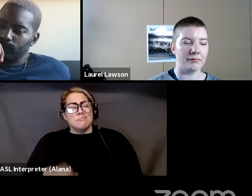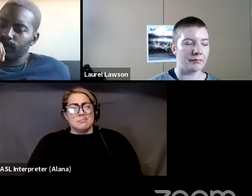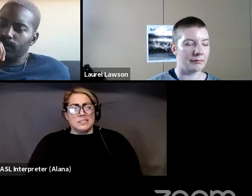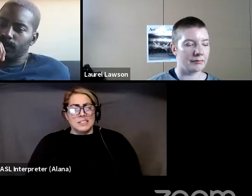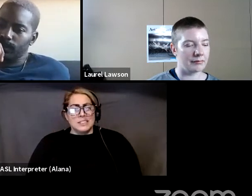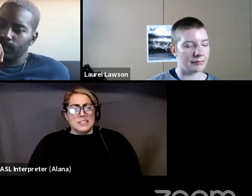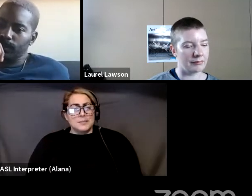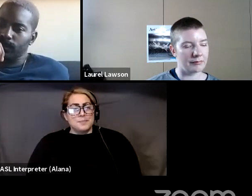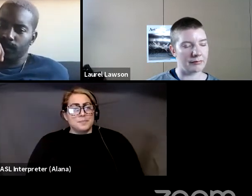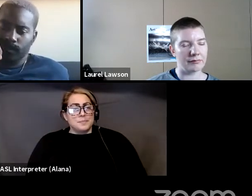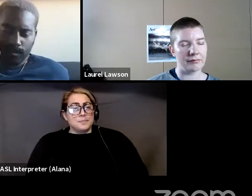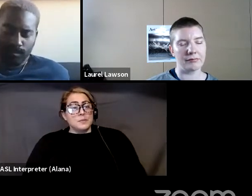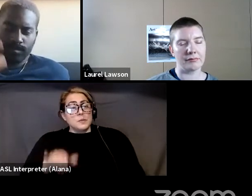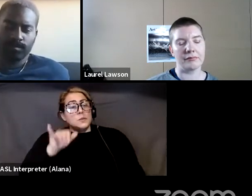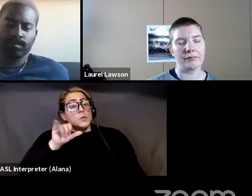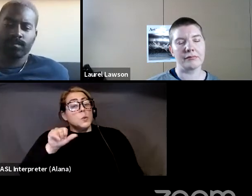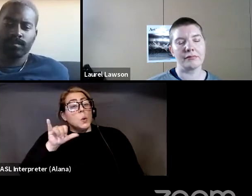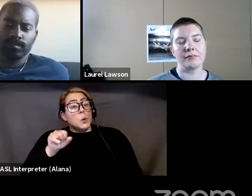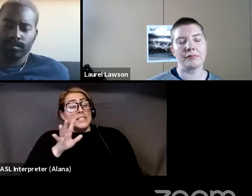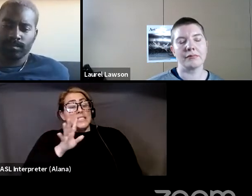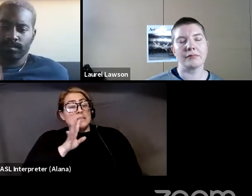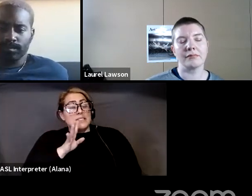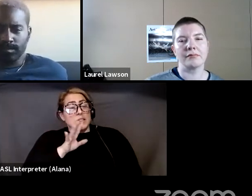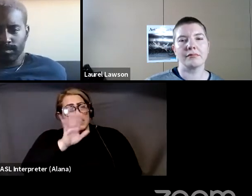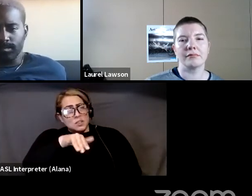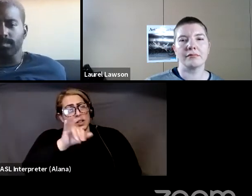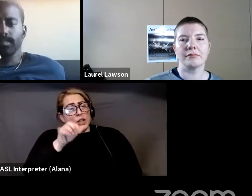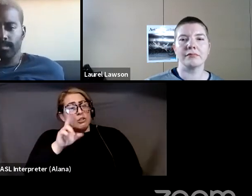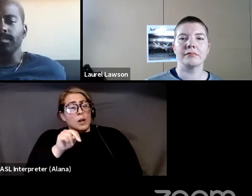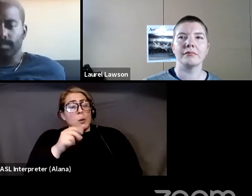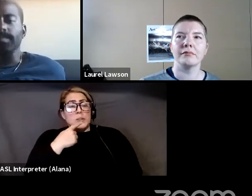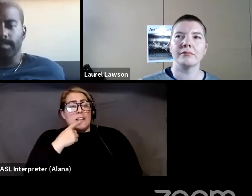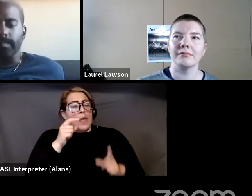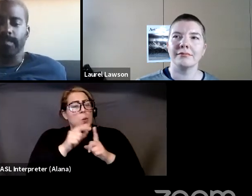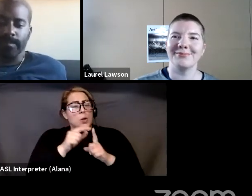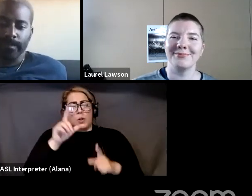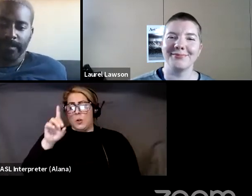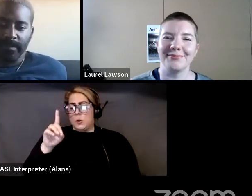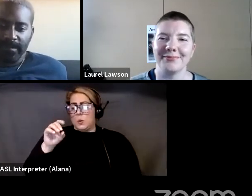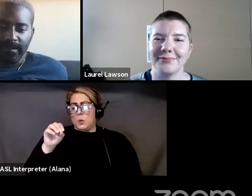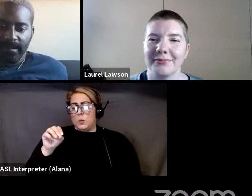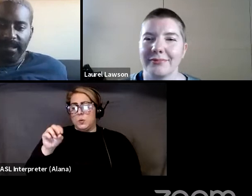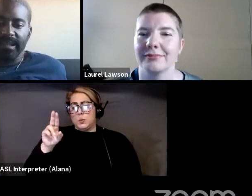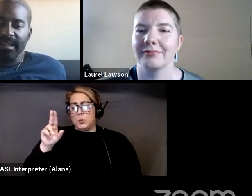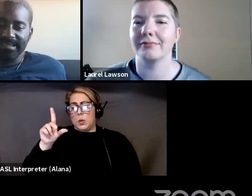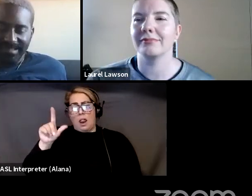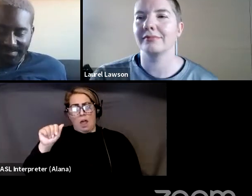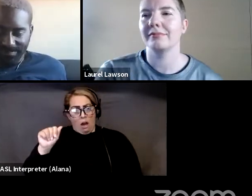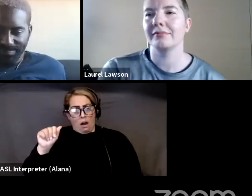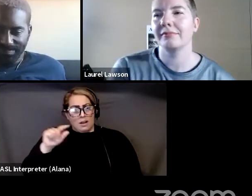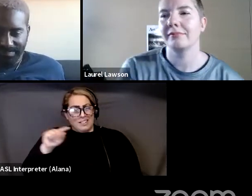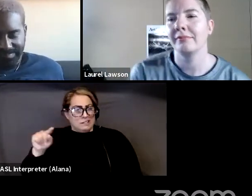You said, this is Yo-Yo speaking. Jerron, you said doulaing, right? Yeah, yeah.